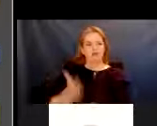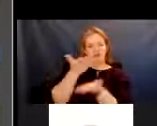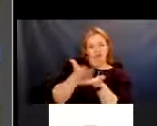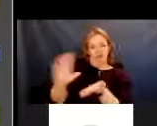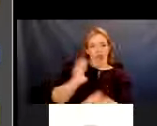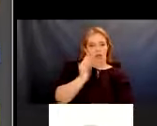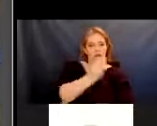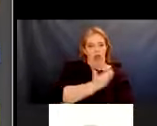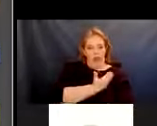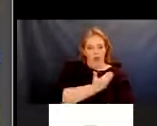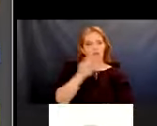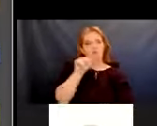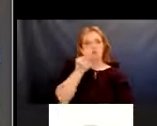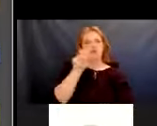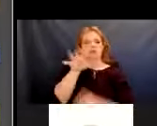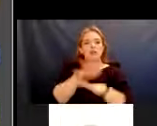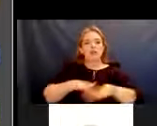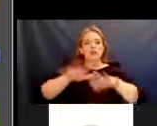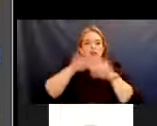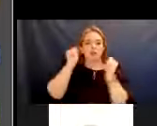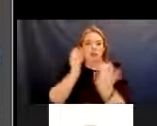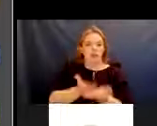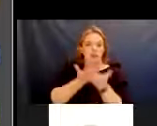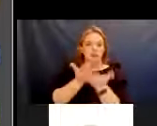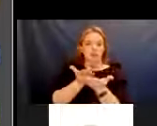Shed hours, rated zones can off.